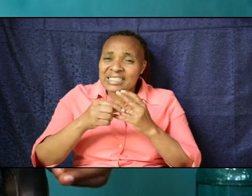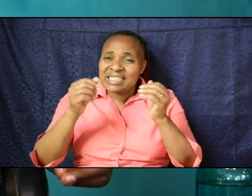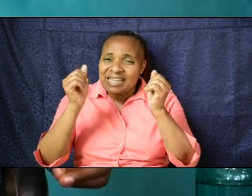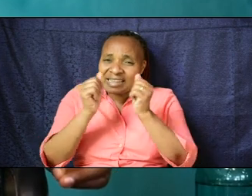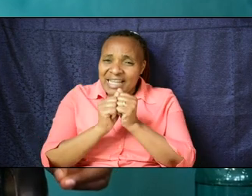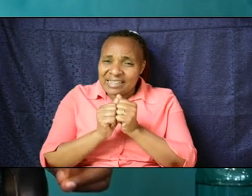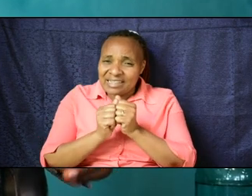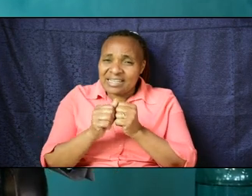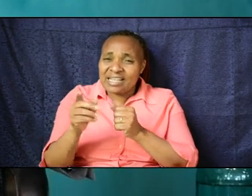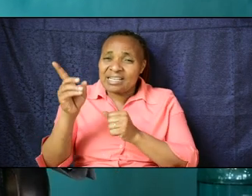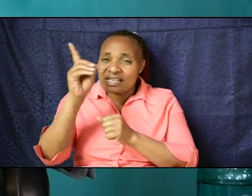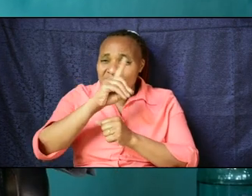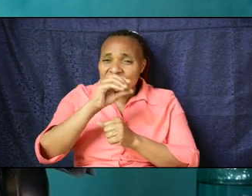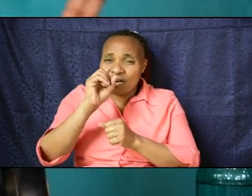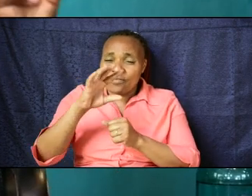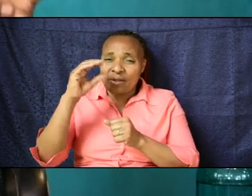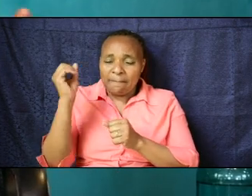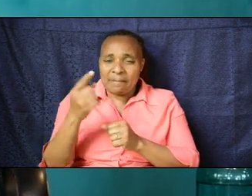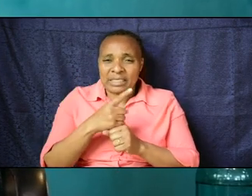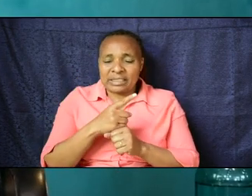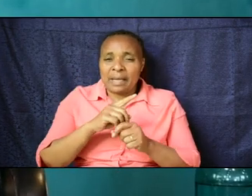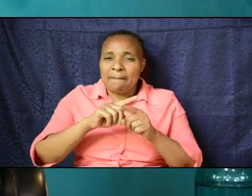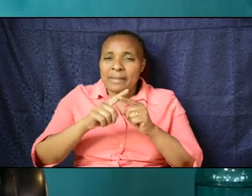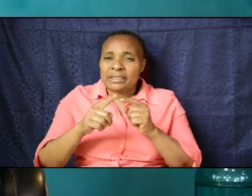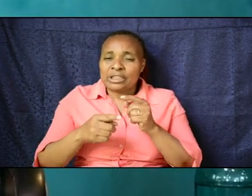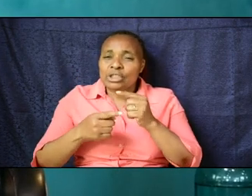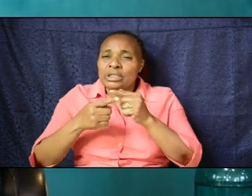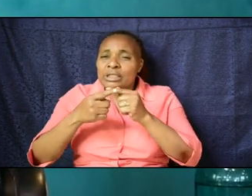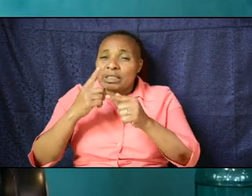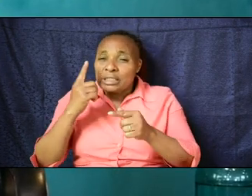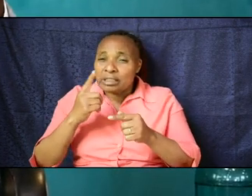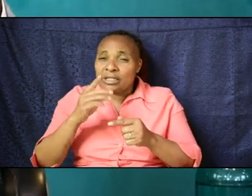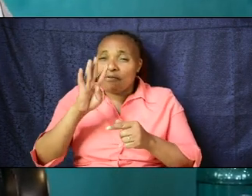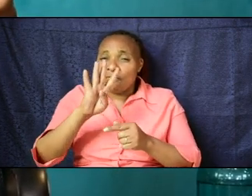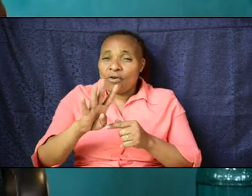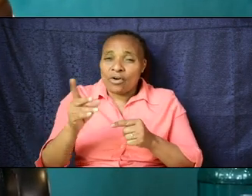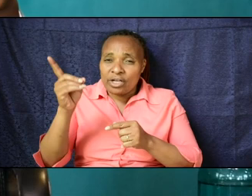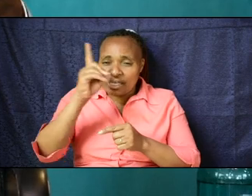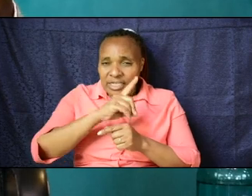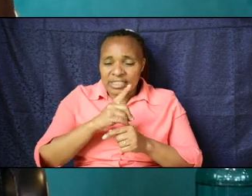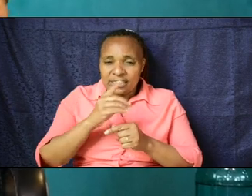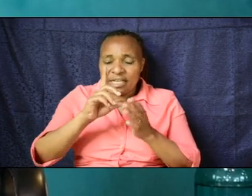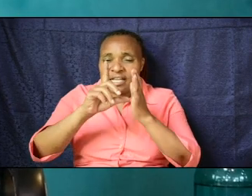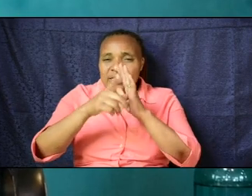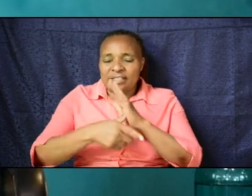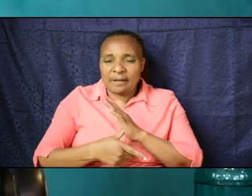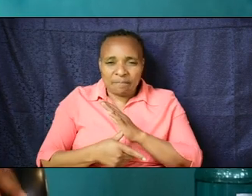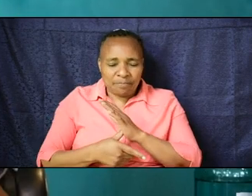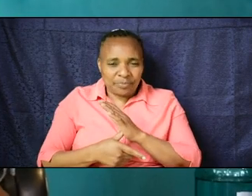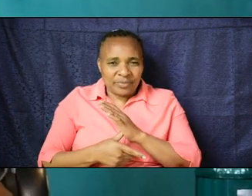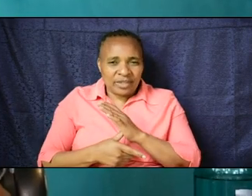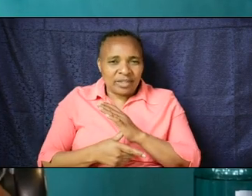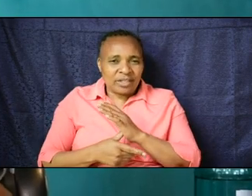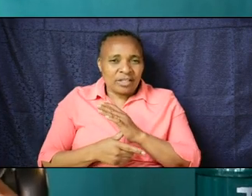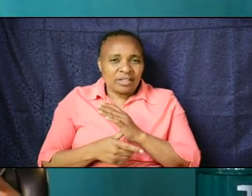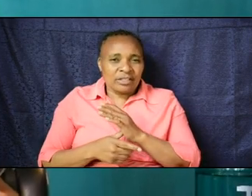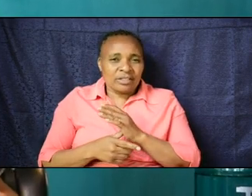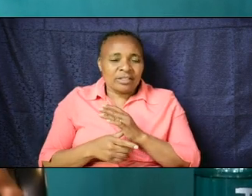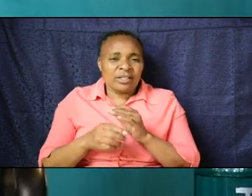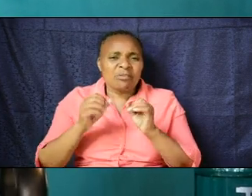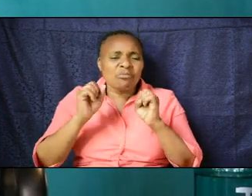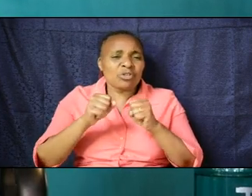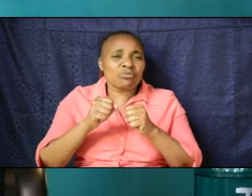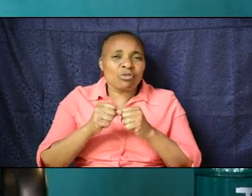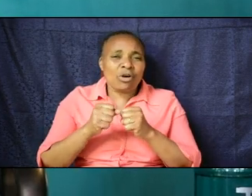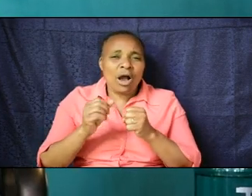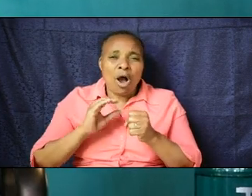of the month, but they're supposed to be slaughtered 4 days later. Now, here's a very interesting thing. If we can all flip to the Did You Know